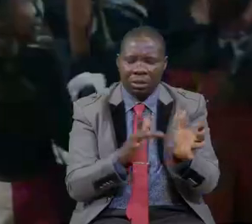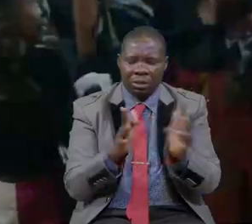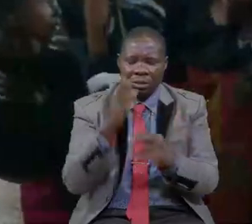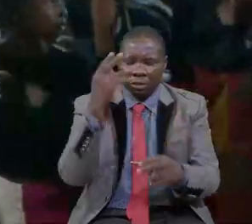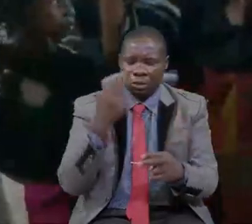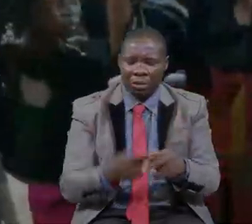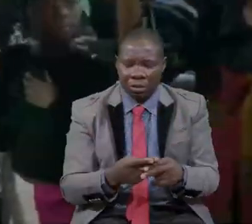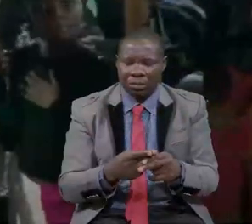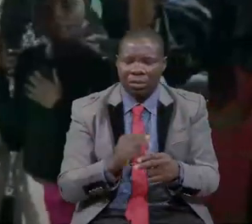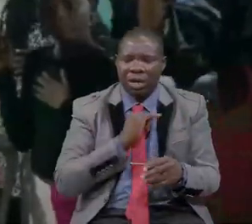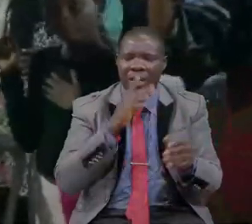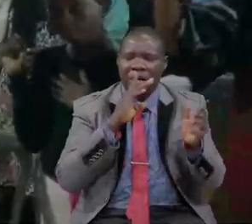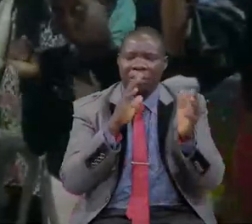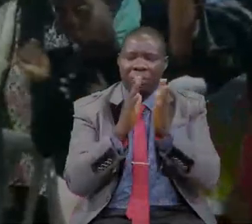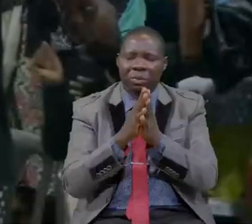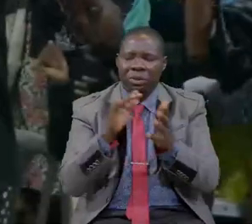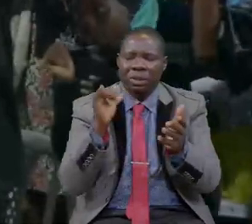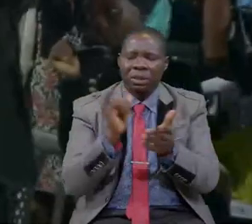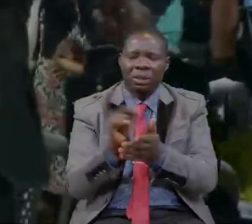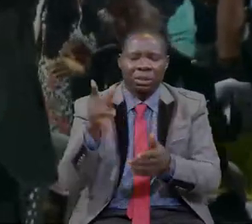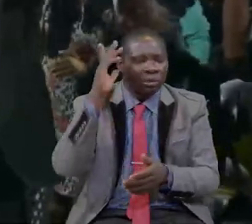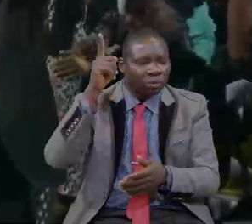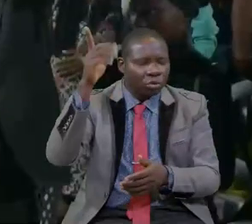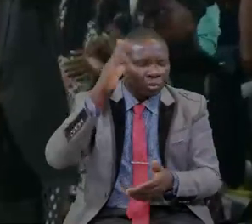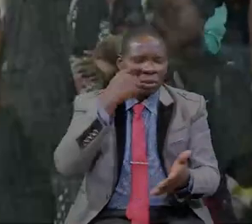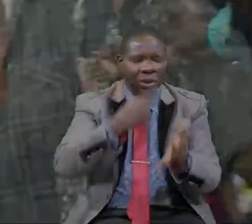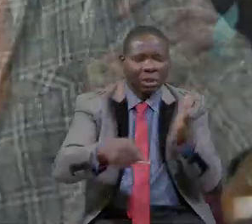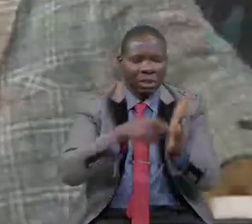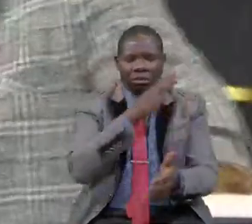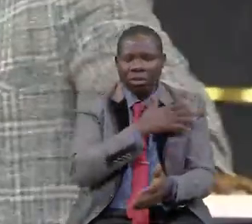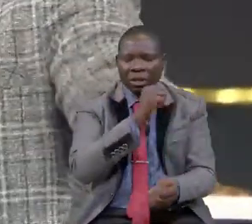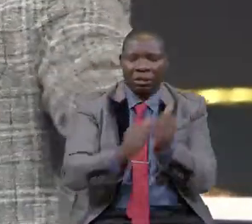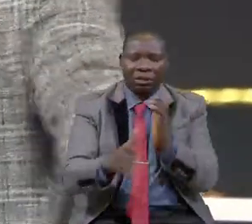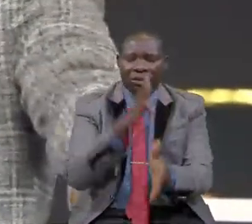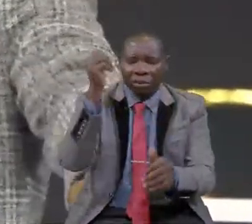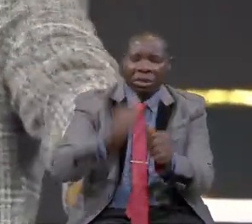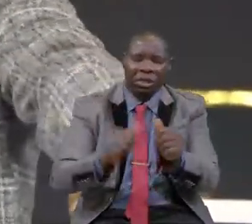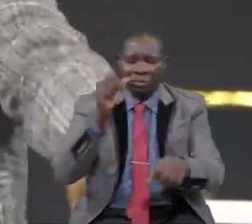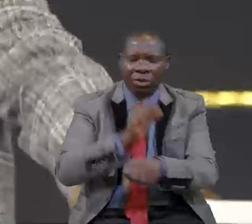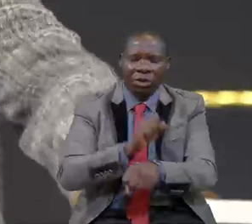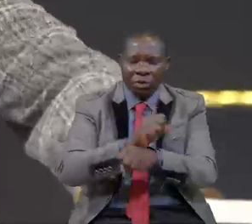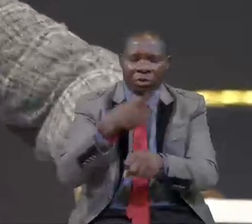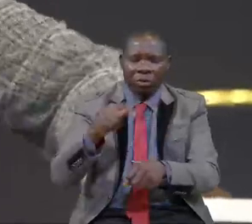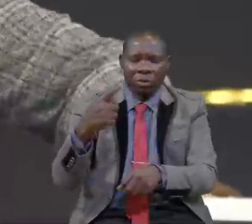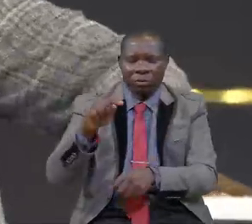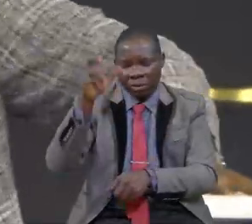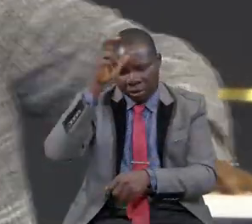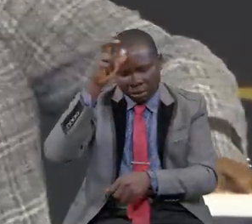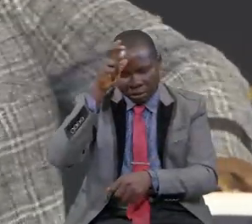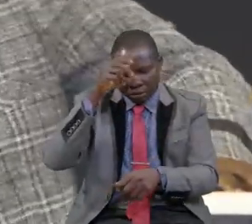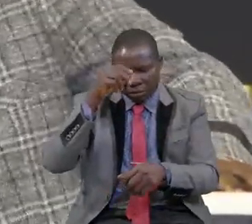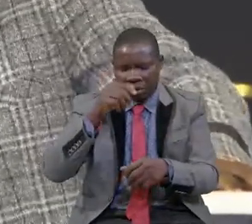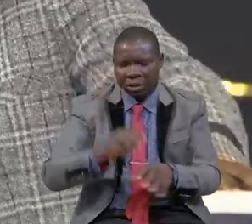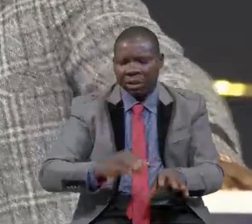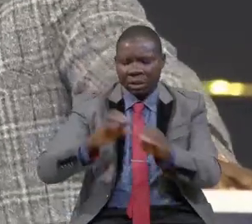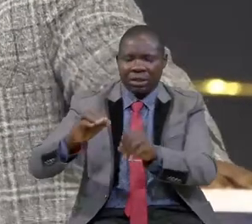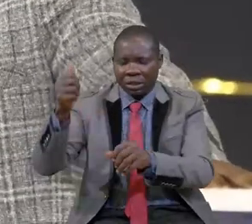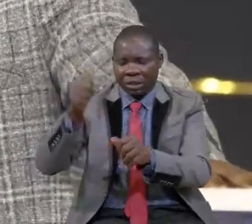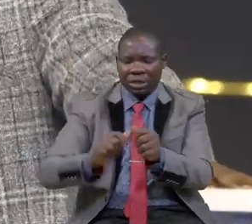I pray you cancel and destroy every work of the devil. Set everyone